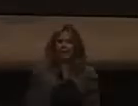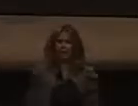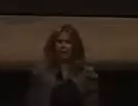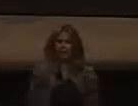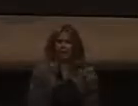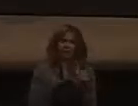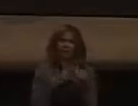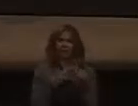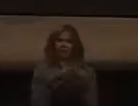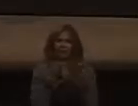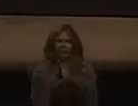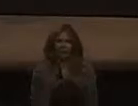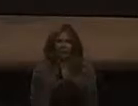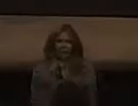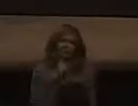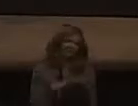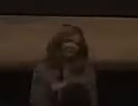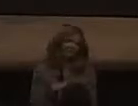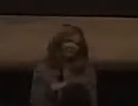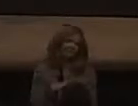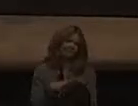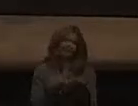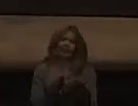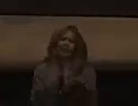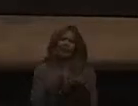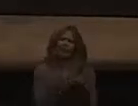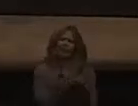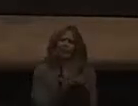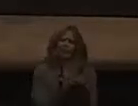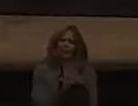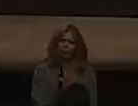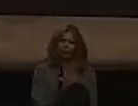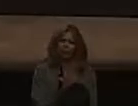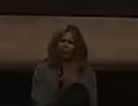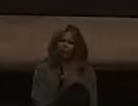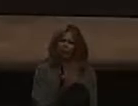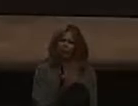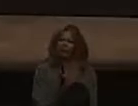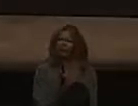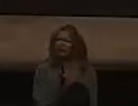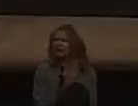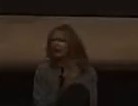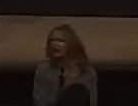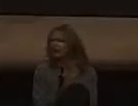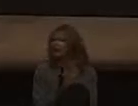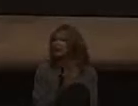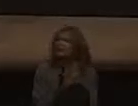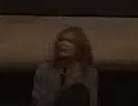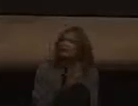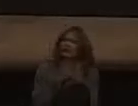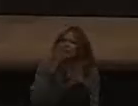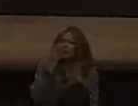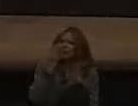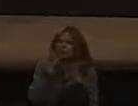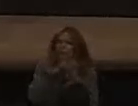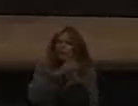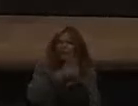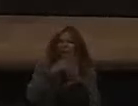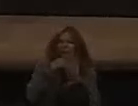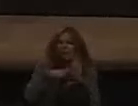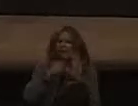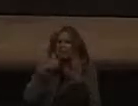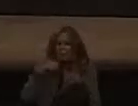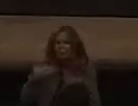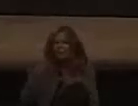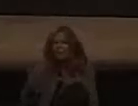first panel was talking about a lot of the legalities behind providing access and referencing the Americans